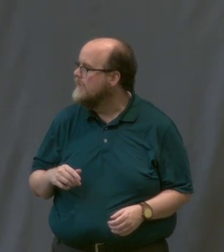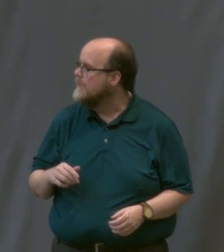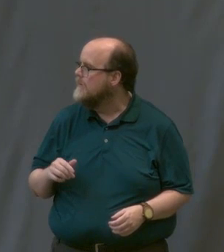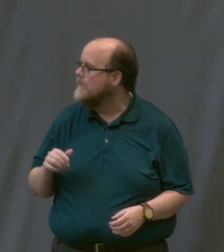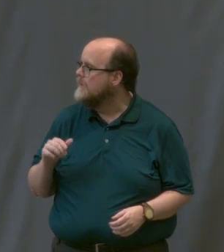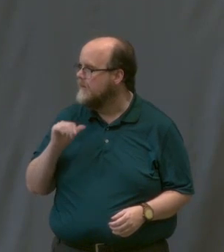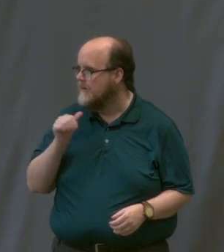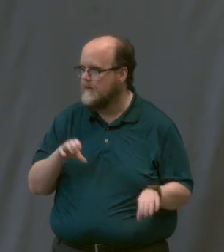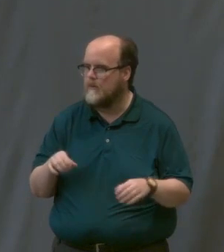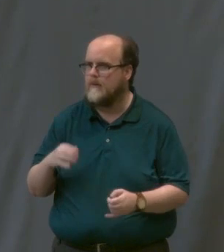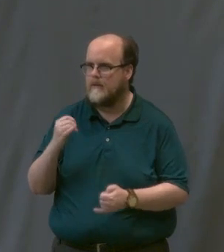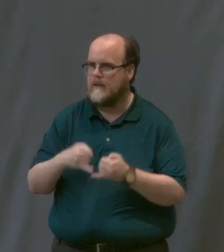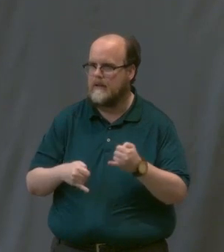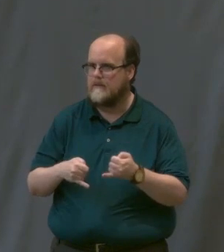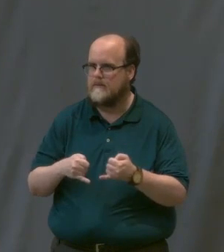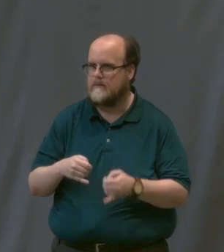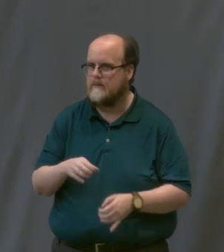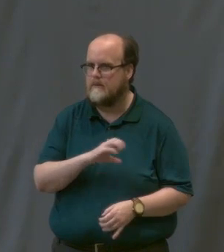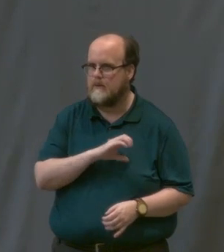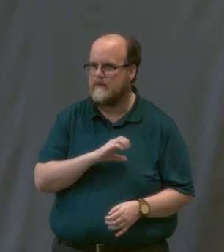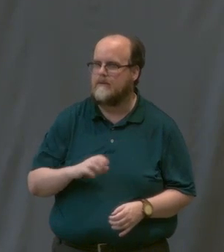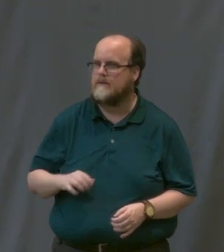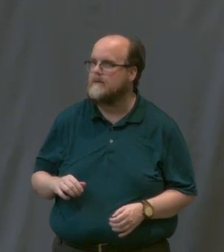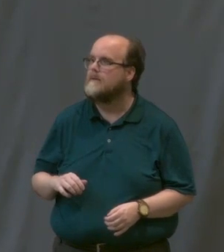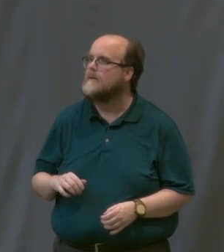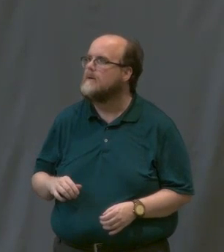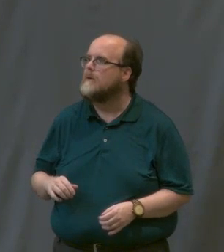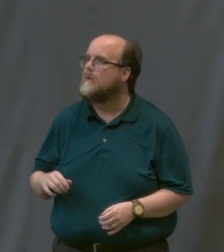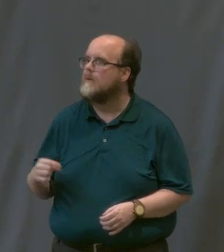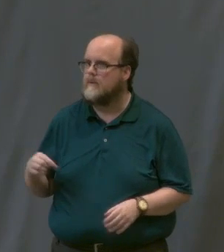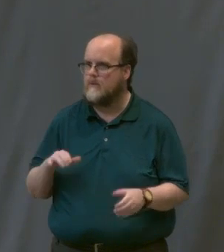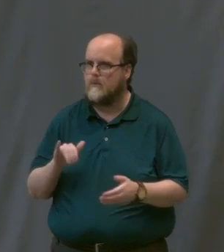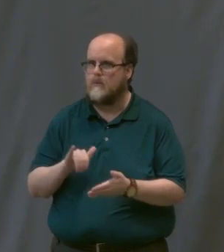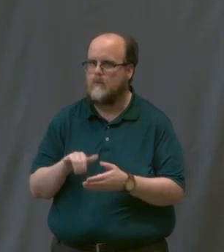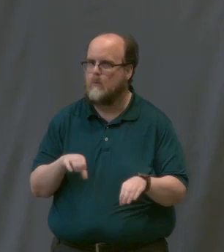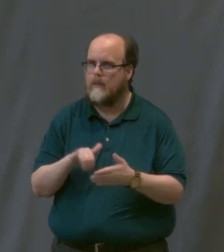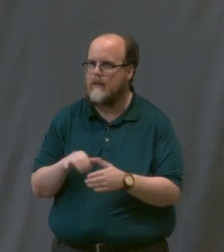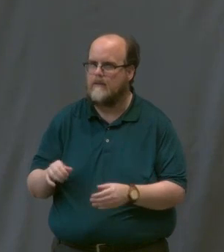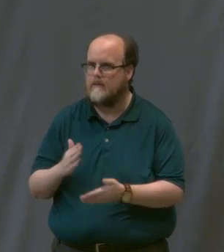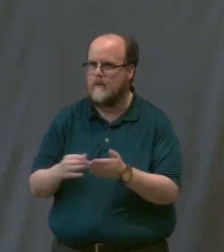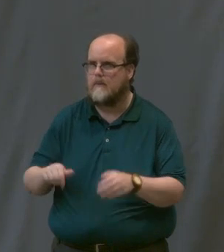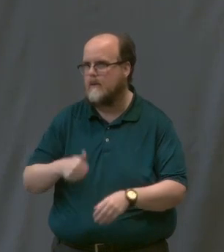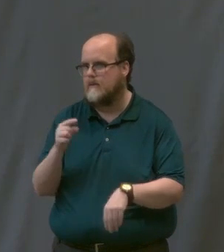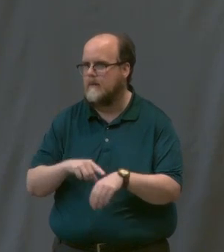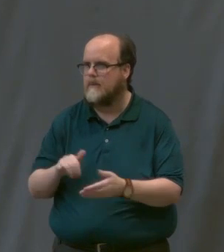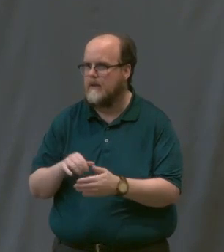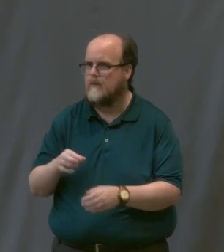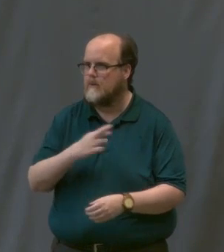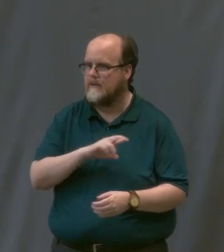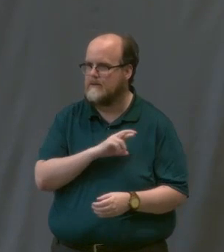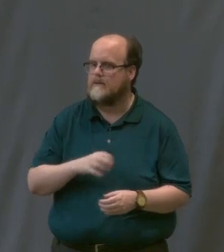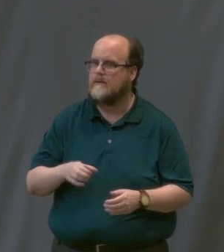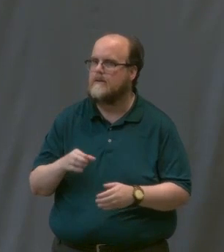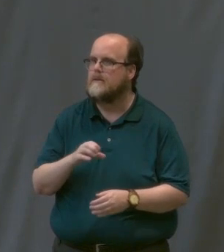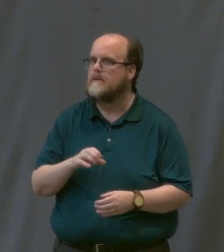We're not going to be able to do this extra revelation characteristic. We'll do it some other time. That revelation characteristic